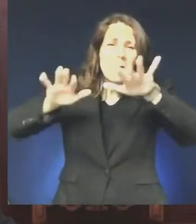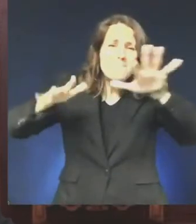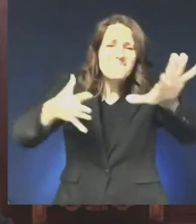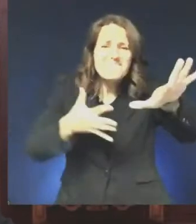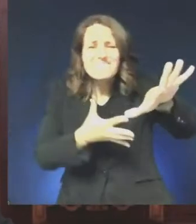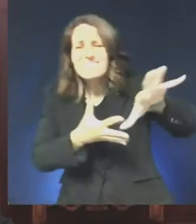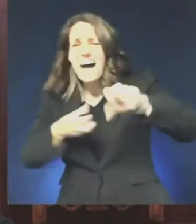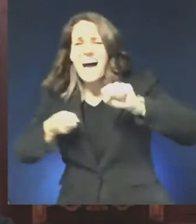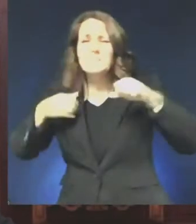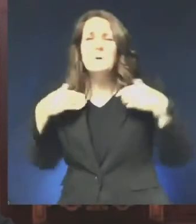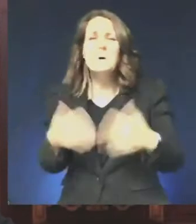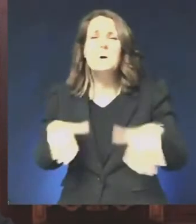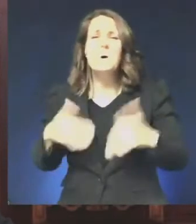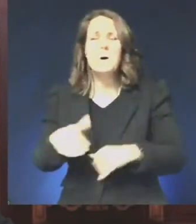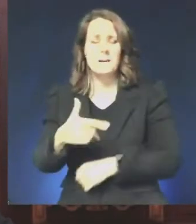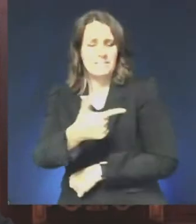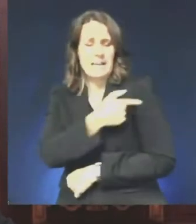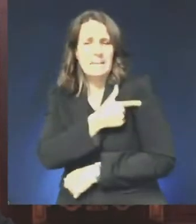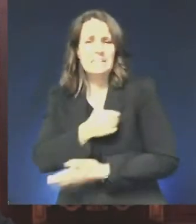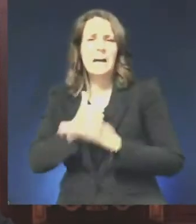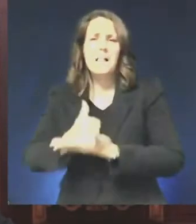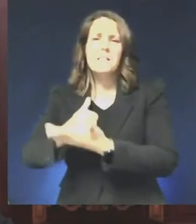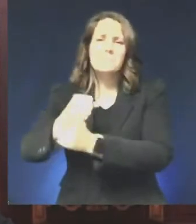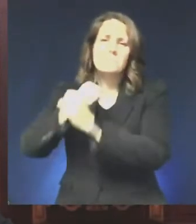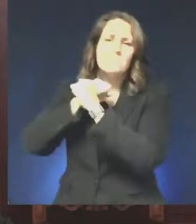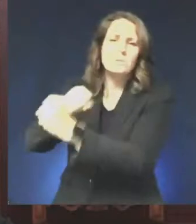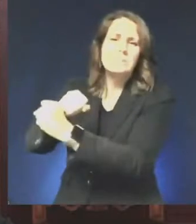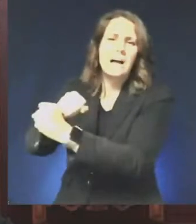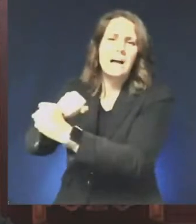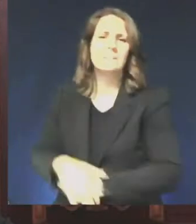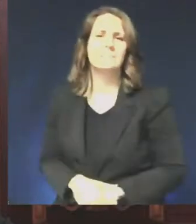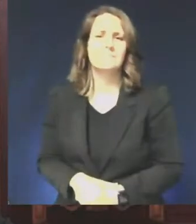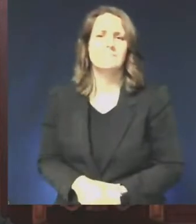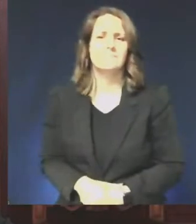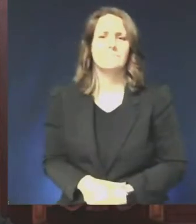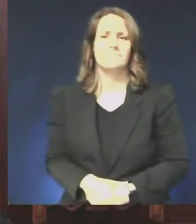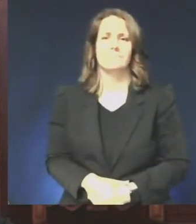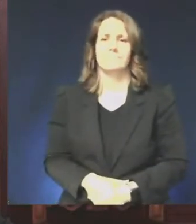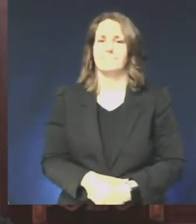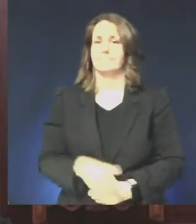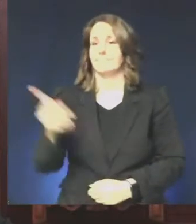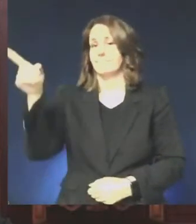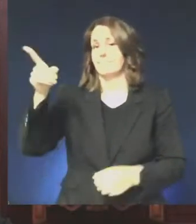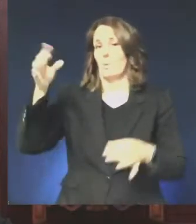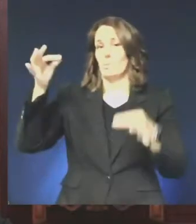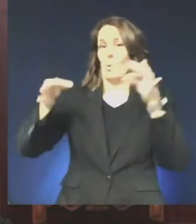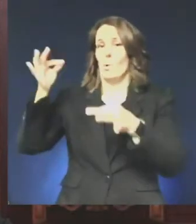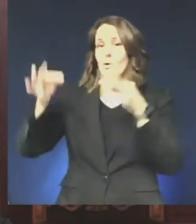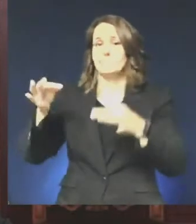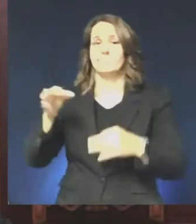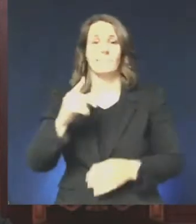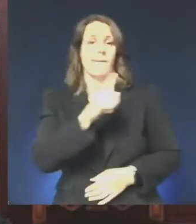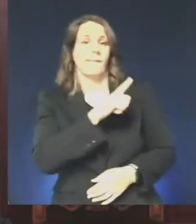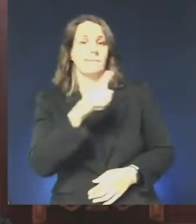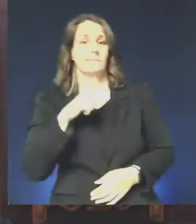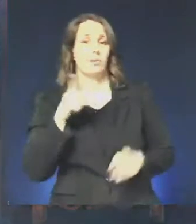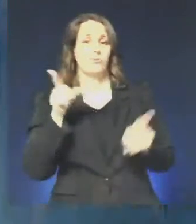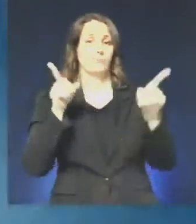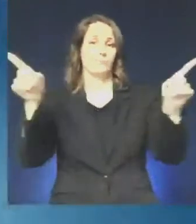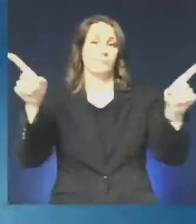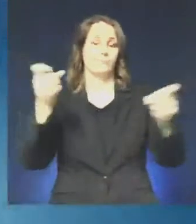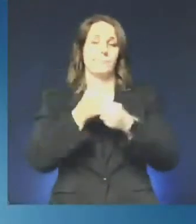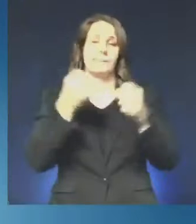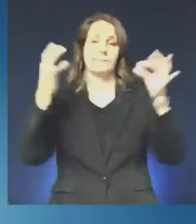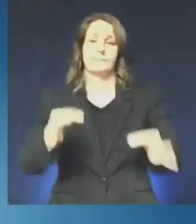some decisions, but at the end of the day, we will be following the science. Thank you, Maddie. Now to Madeline